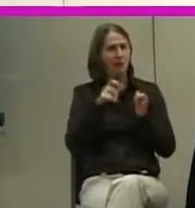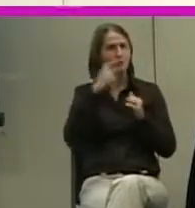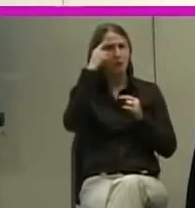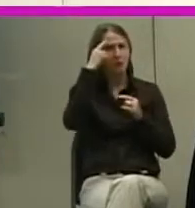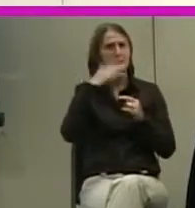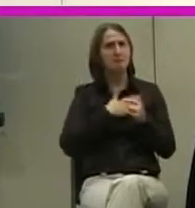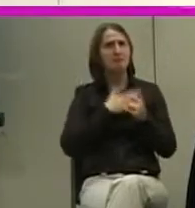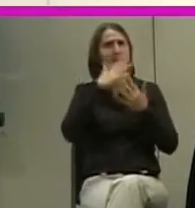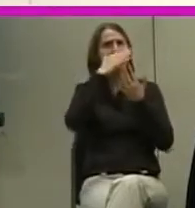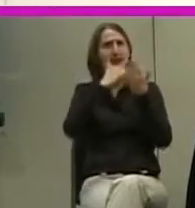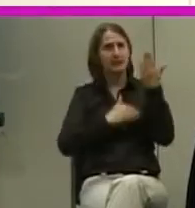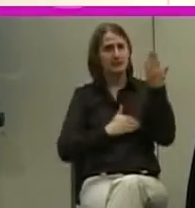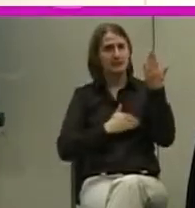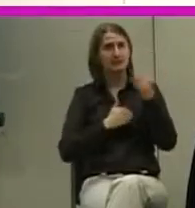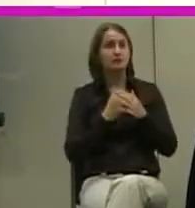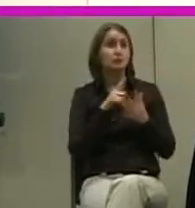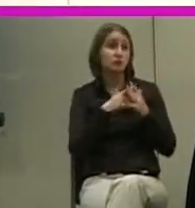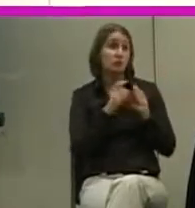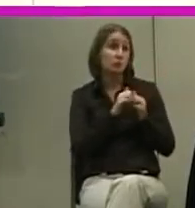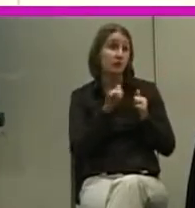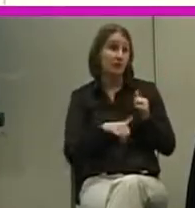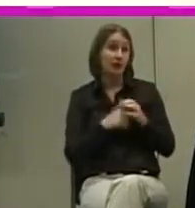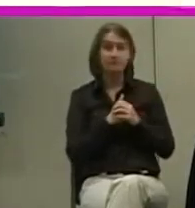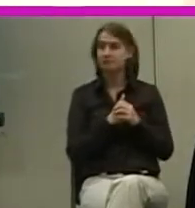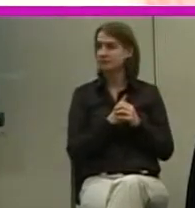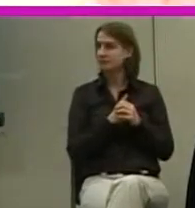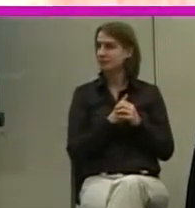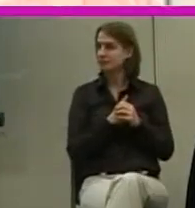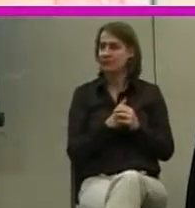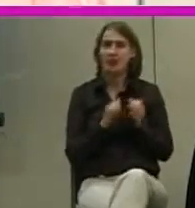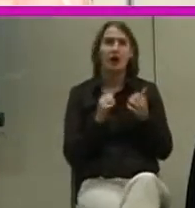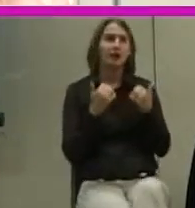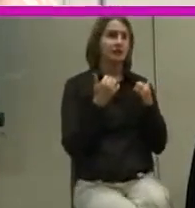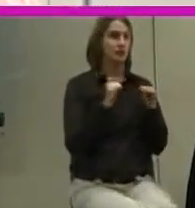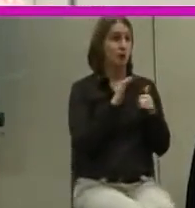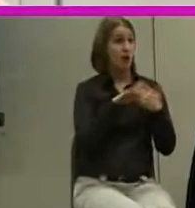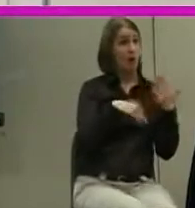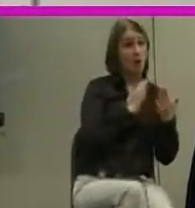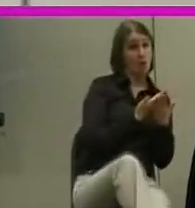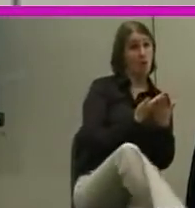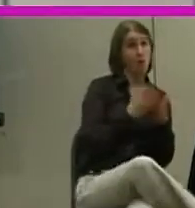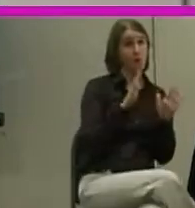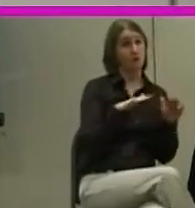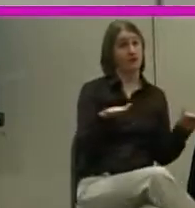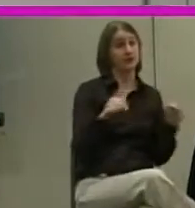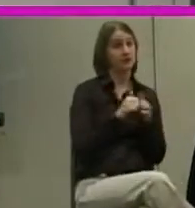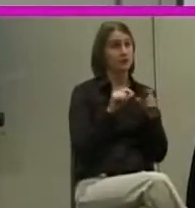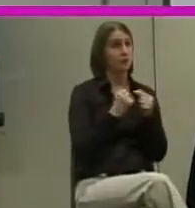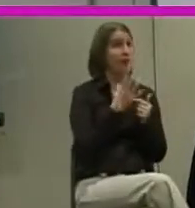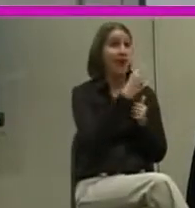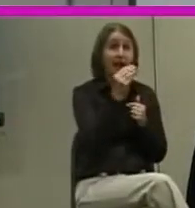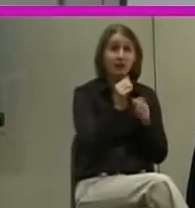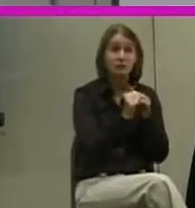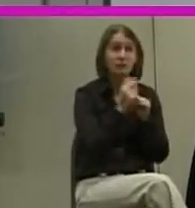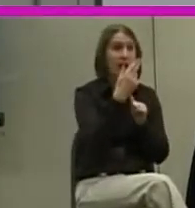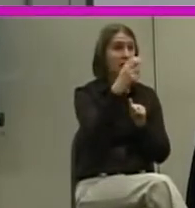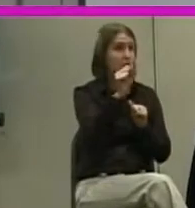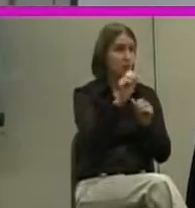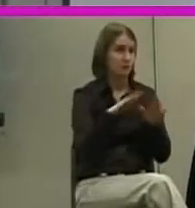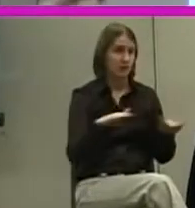list? So we started there. I try to get all the kids in the group, and I even do this with the high school kids.